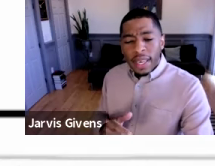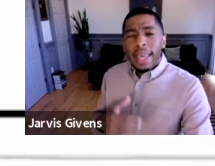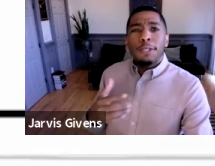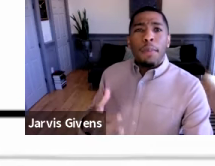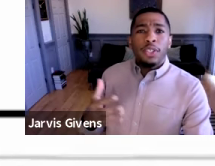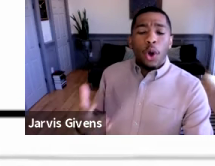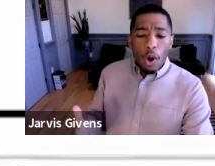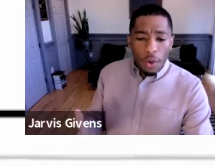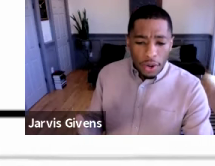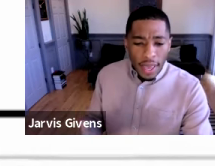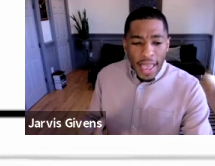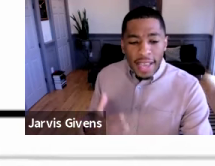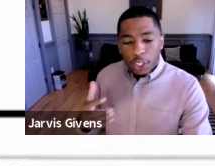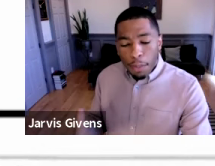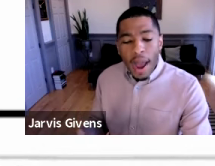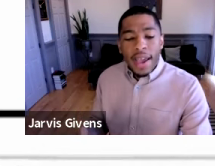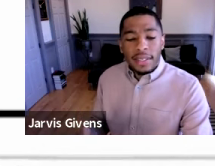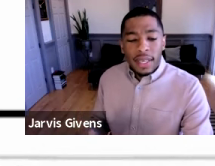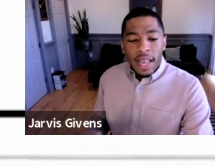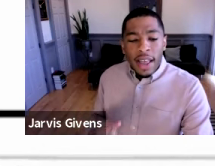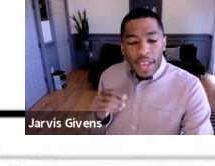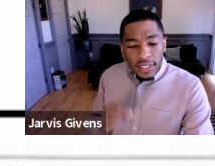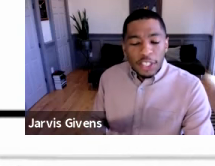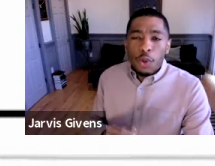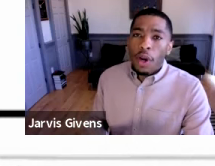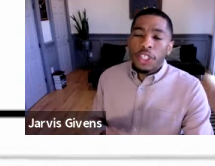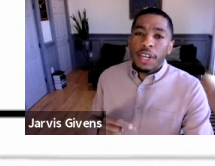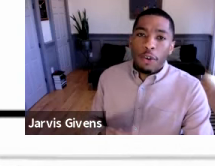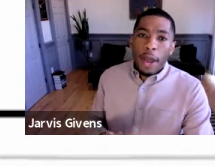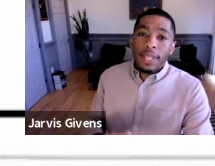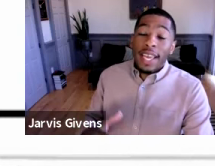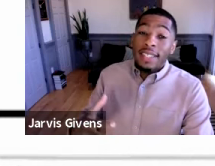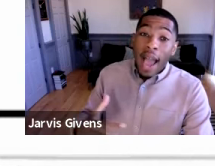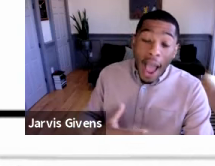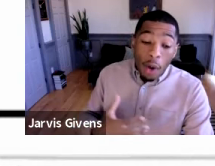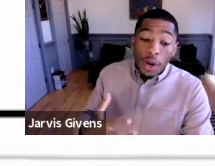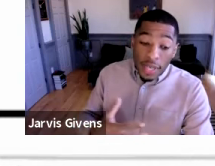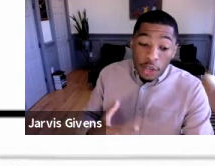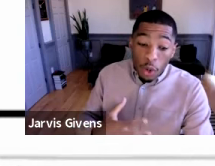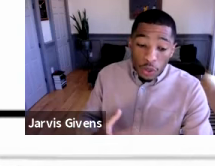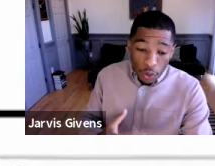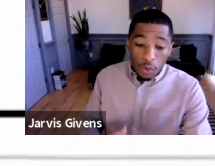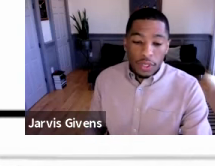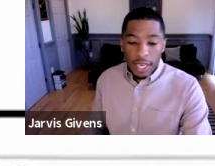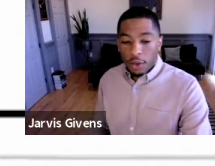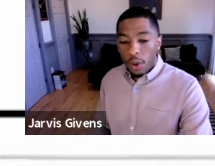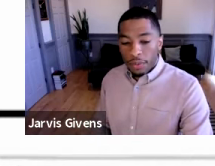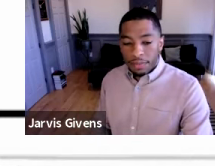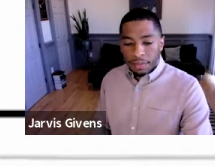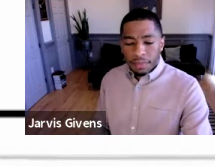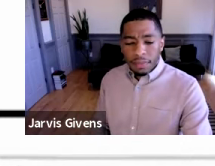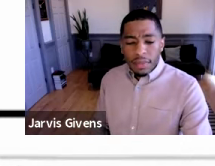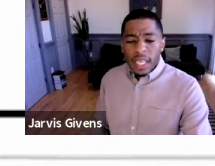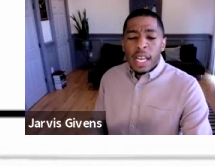quote, expressed horror and surprise that such a work should have crept into our Negro schools, end